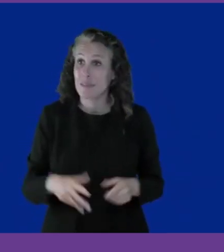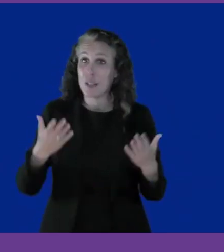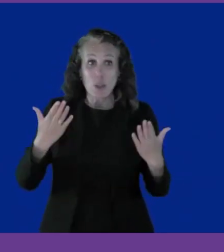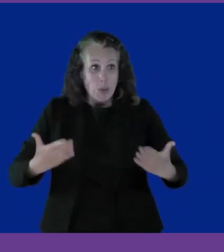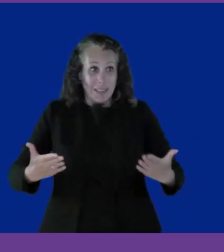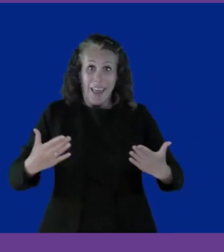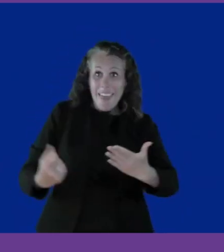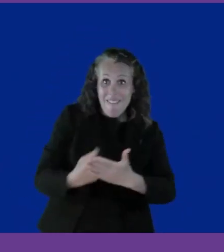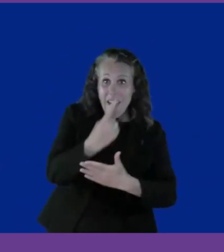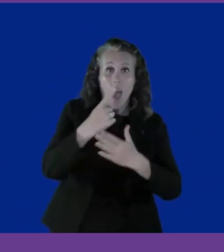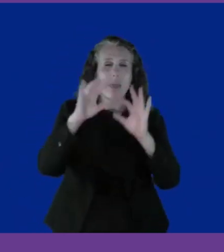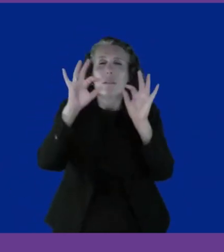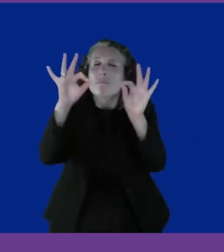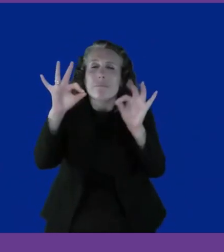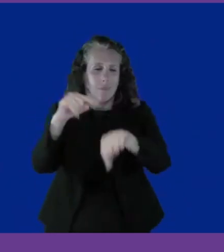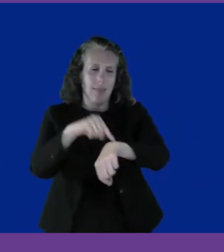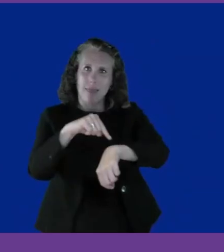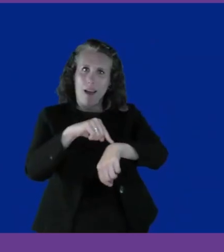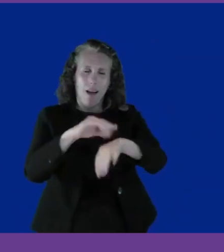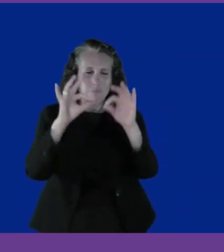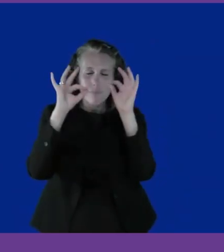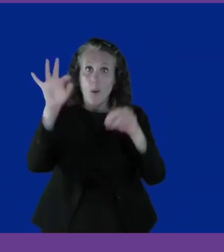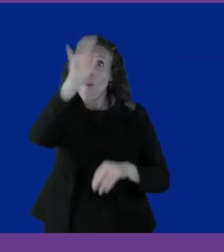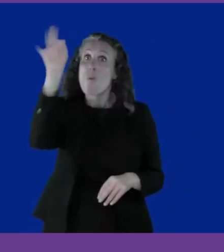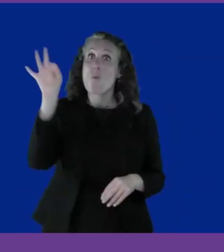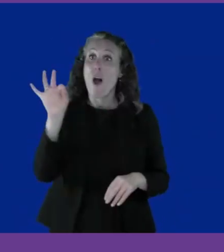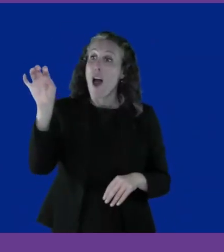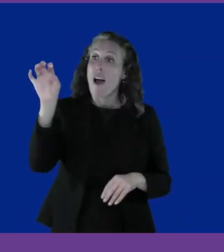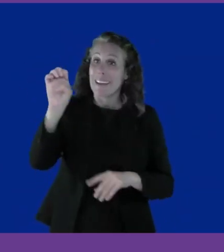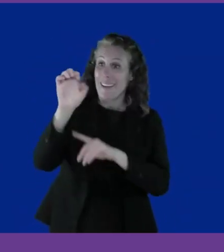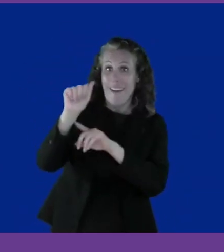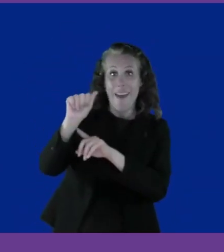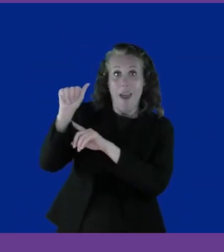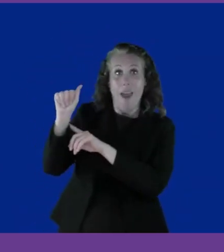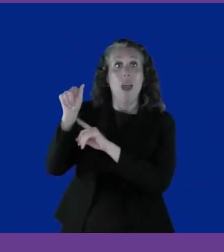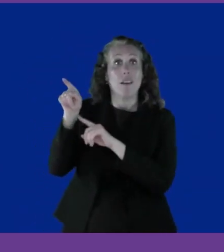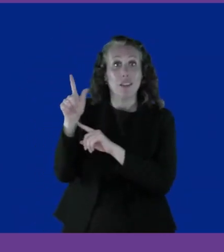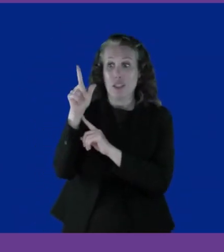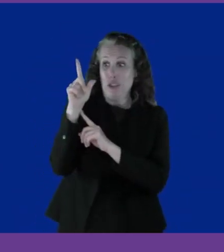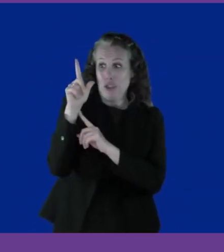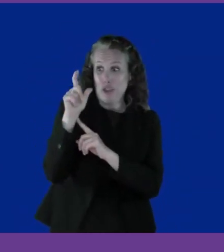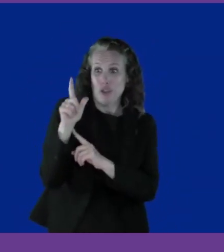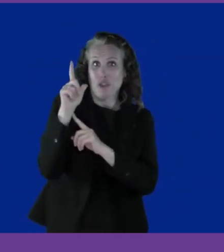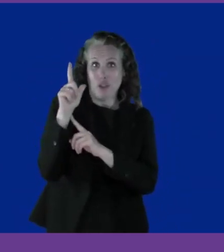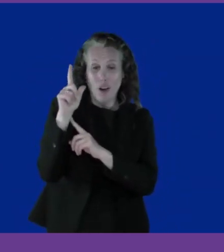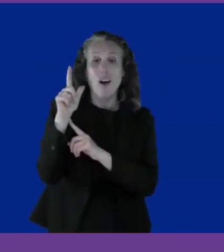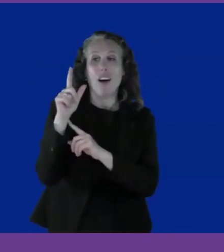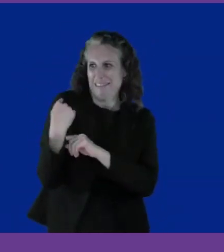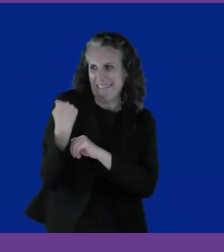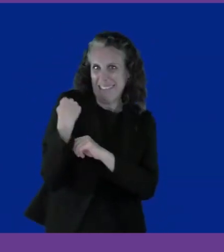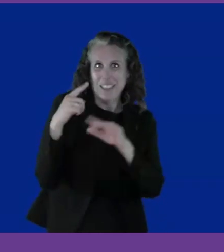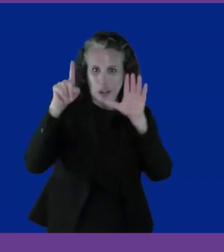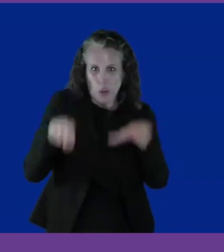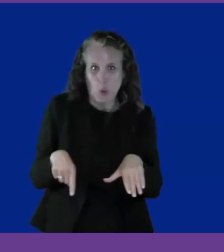conference because, as Jesus mentioned, the European Accessibility Act came into effect in June 2025.